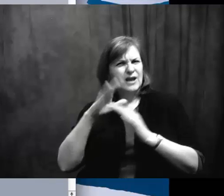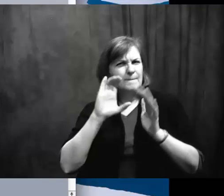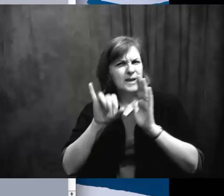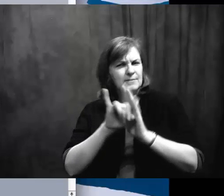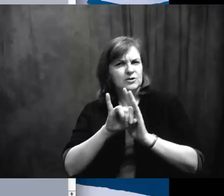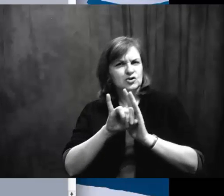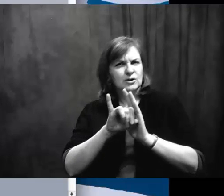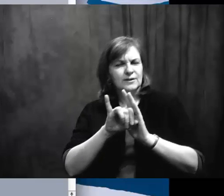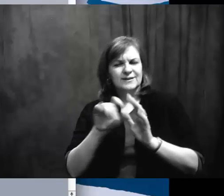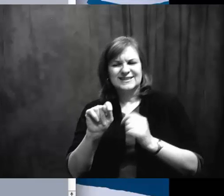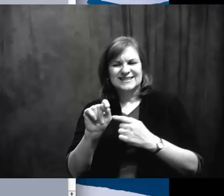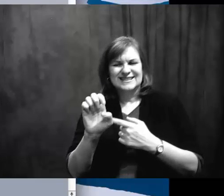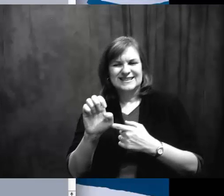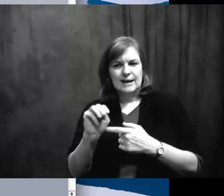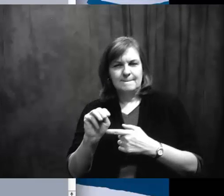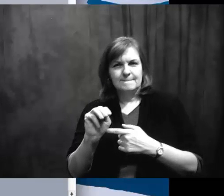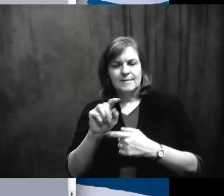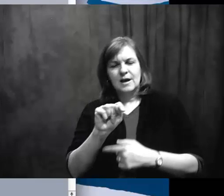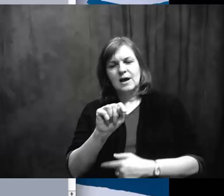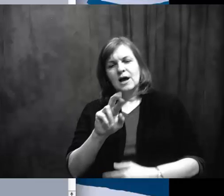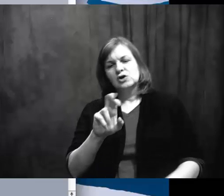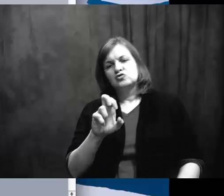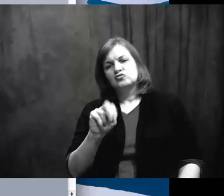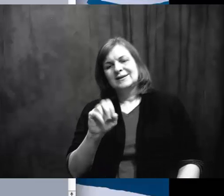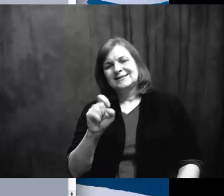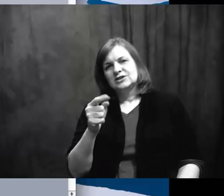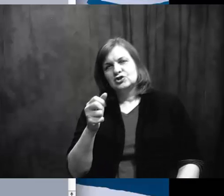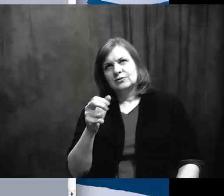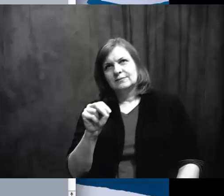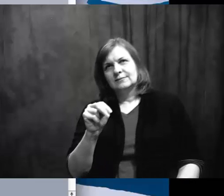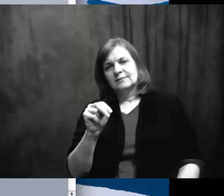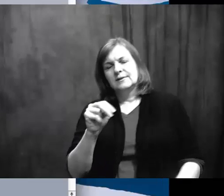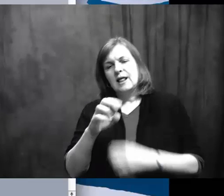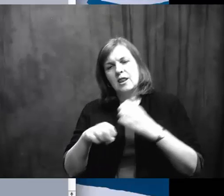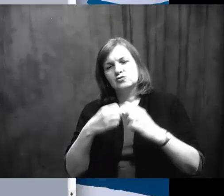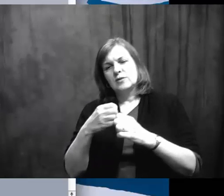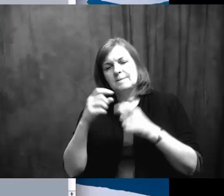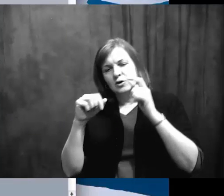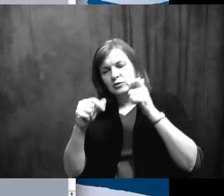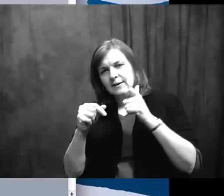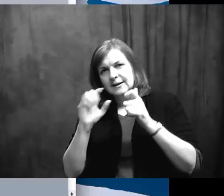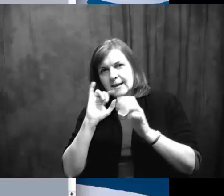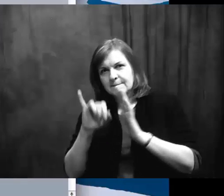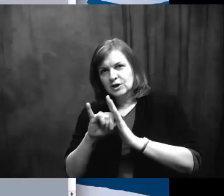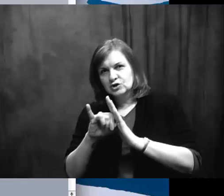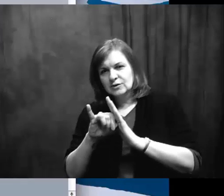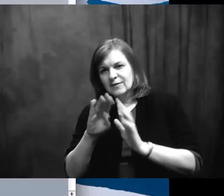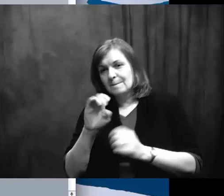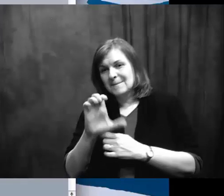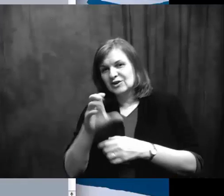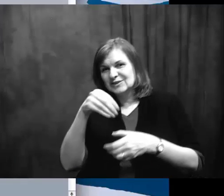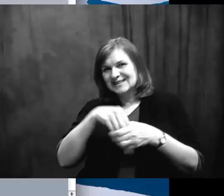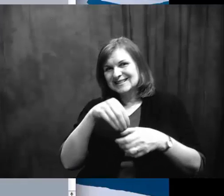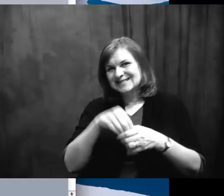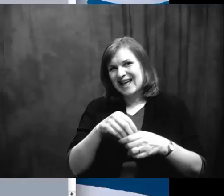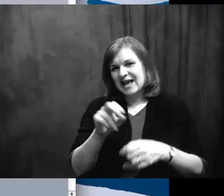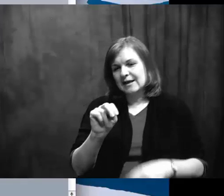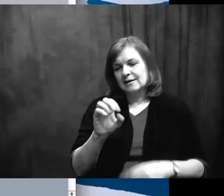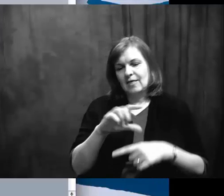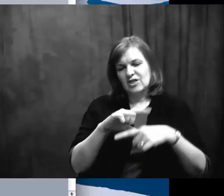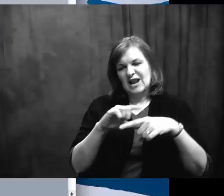you can see a TEM, or a transmission electron microscopy image of the bacteria inside